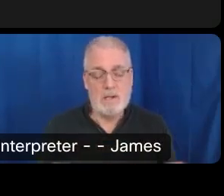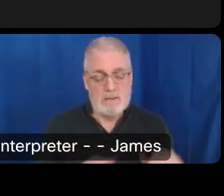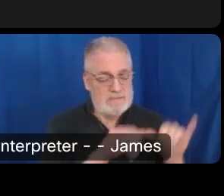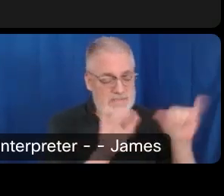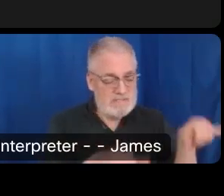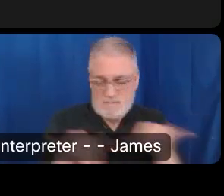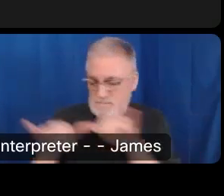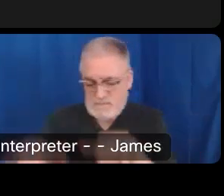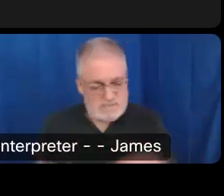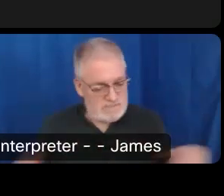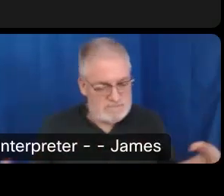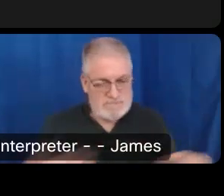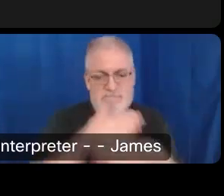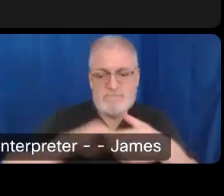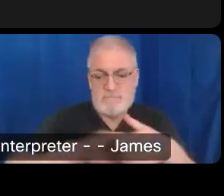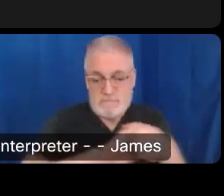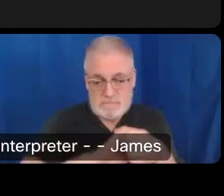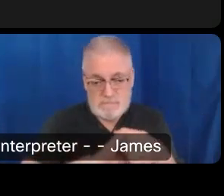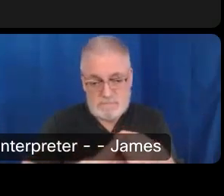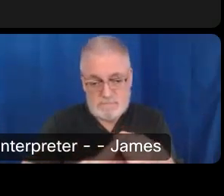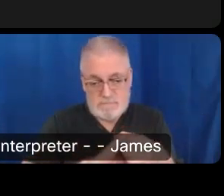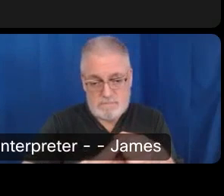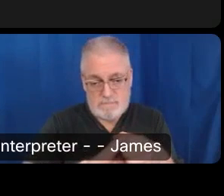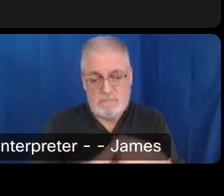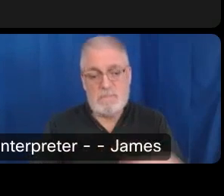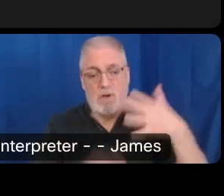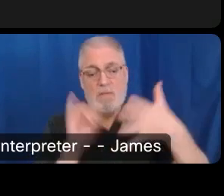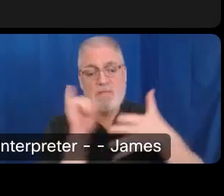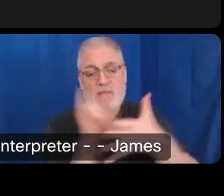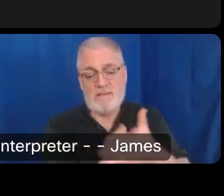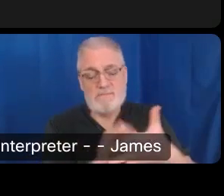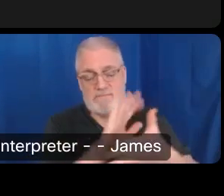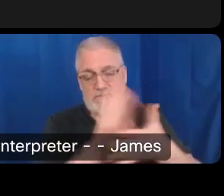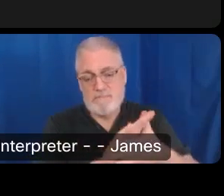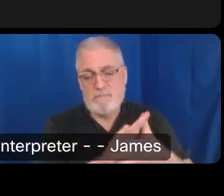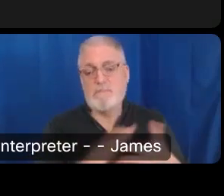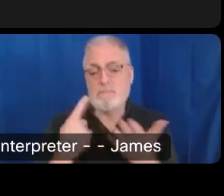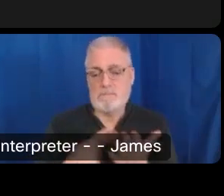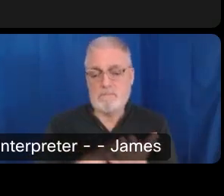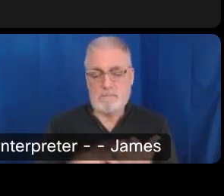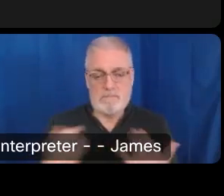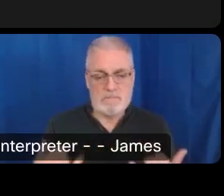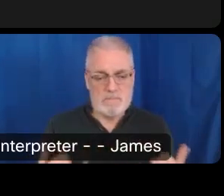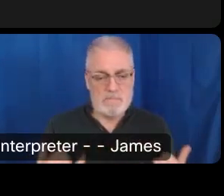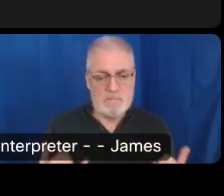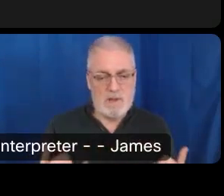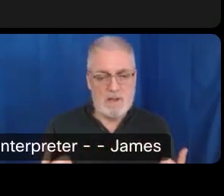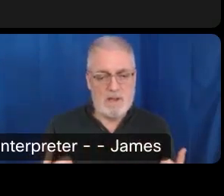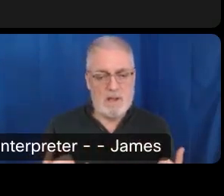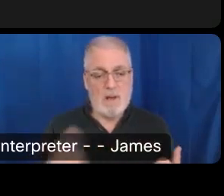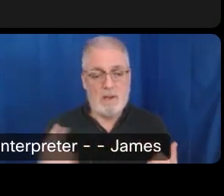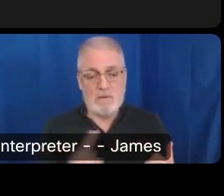And before I go to the next slide, I just wanted to note there were some other areas that are up